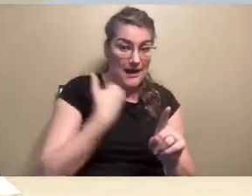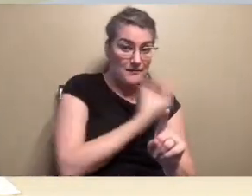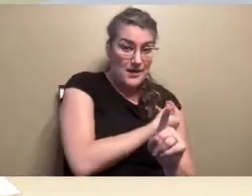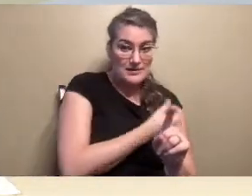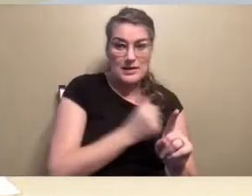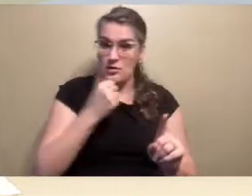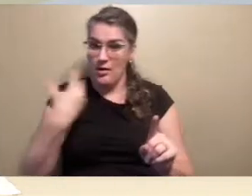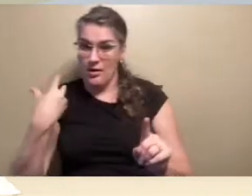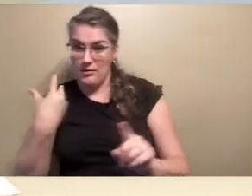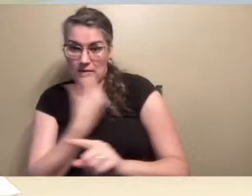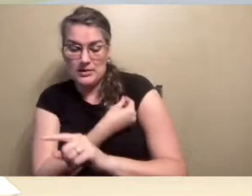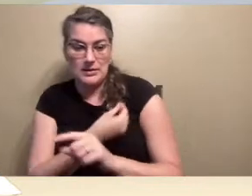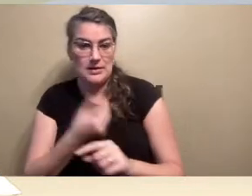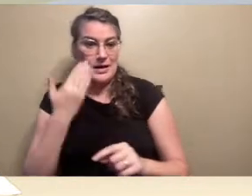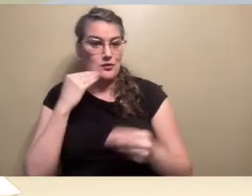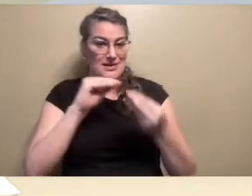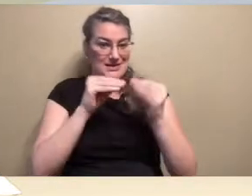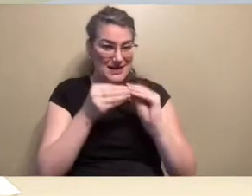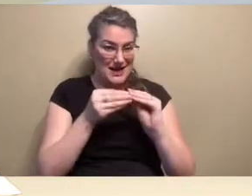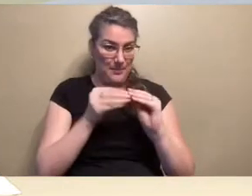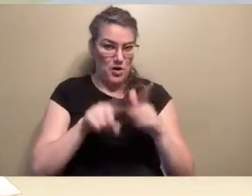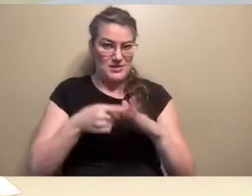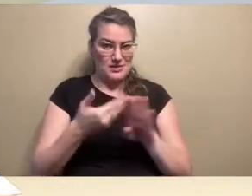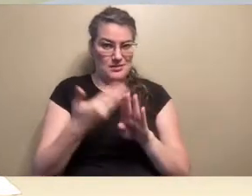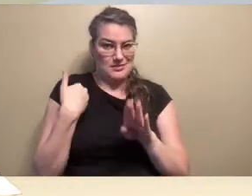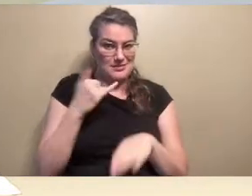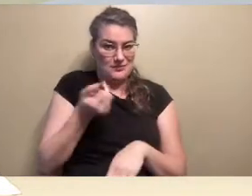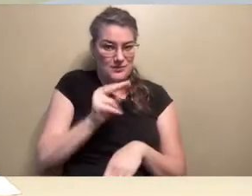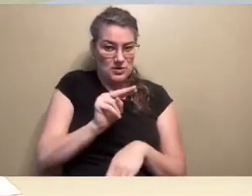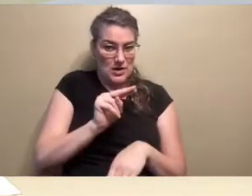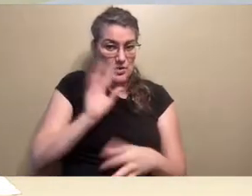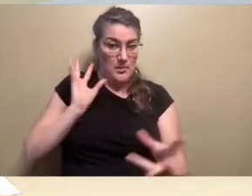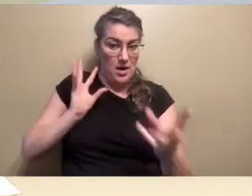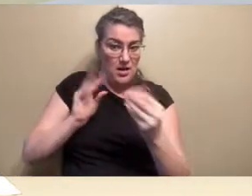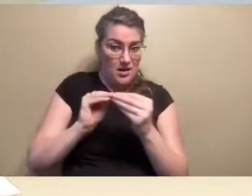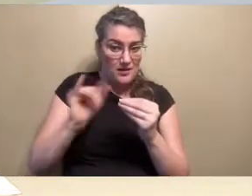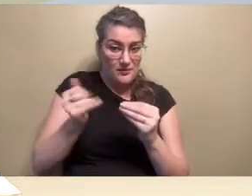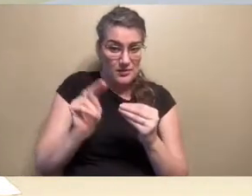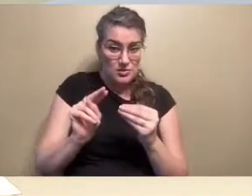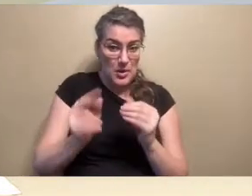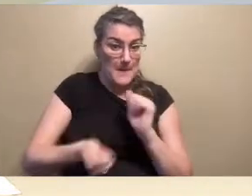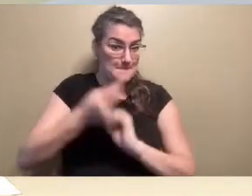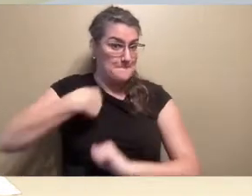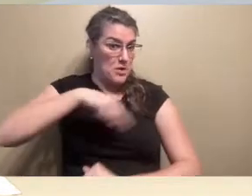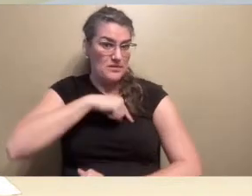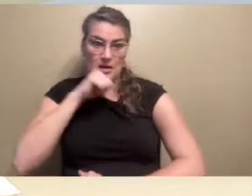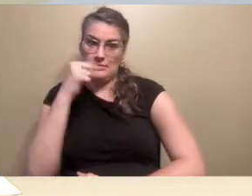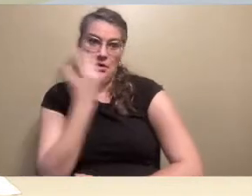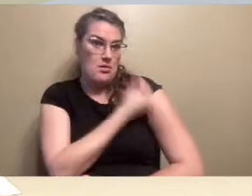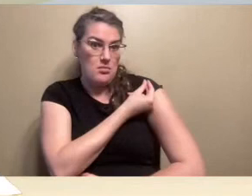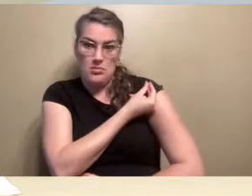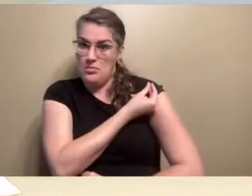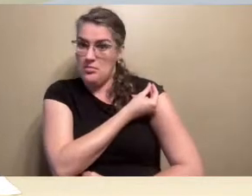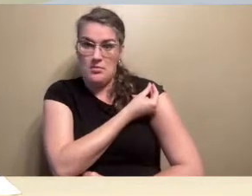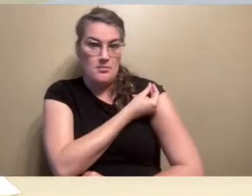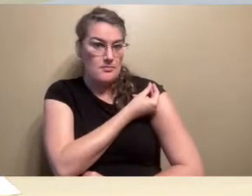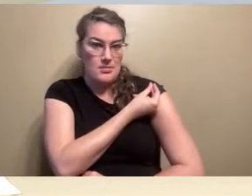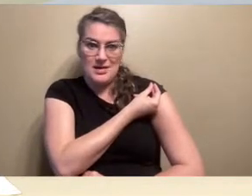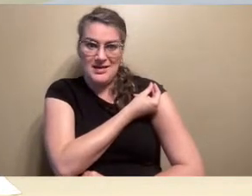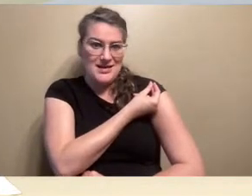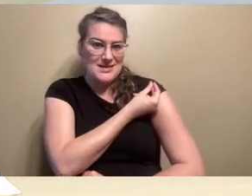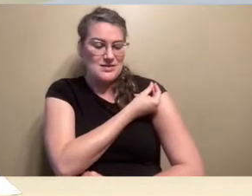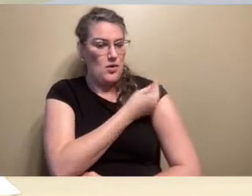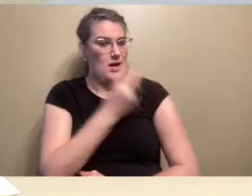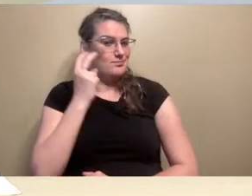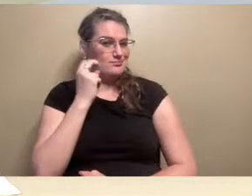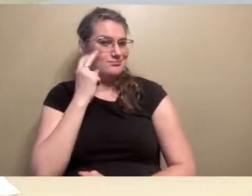some figures today from January. But going back to January, most of us were not vaccinated, so that kind of skews the numbers a little bit